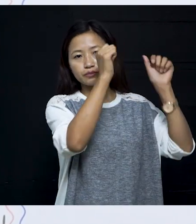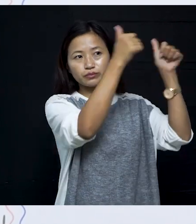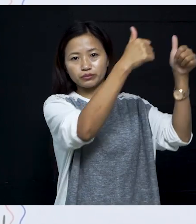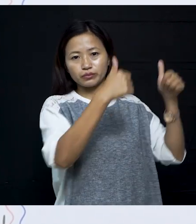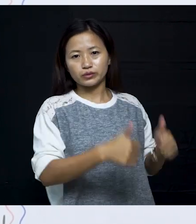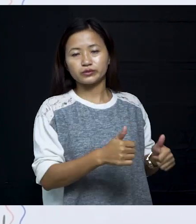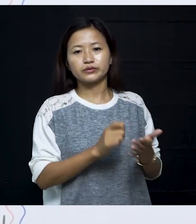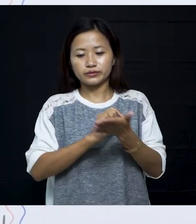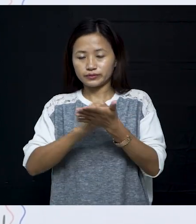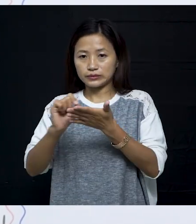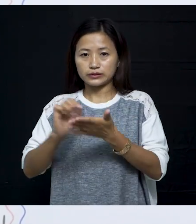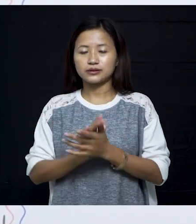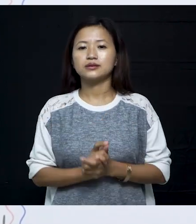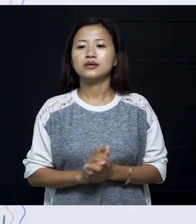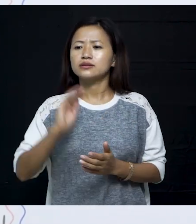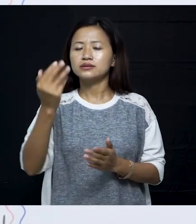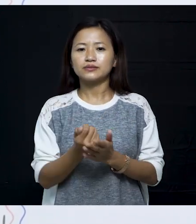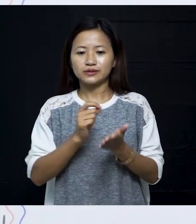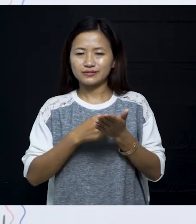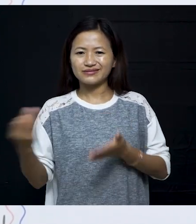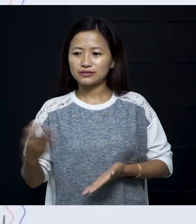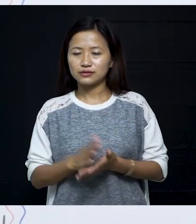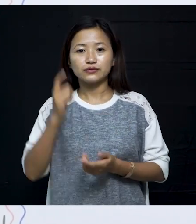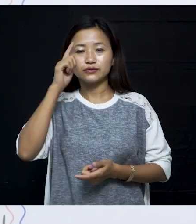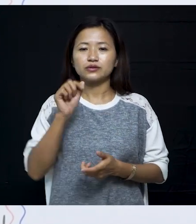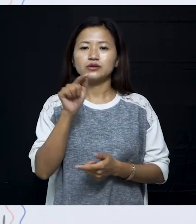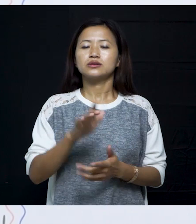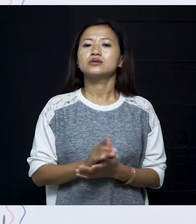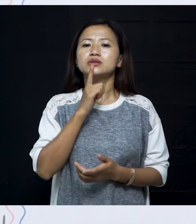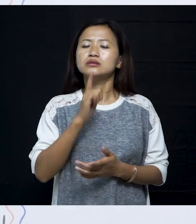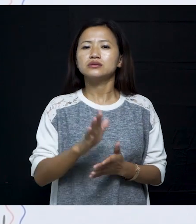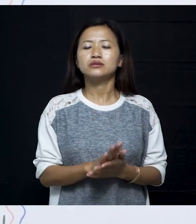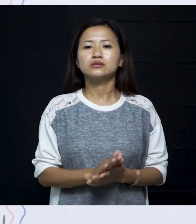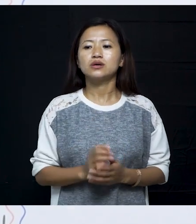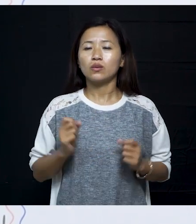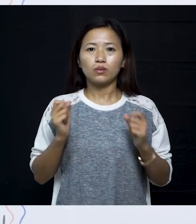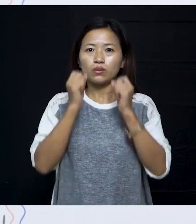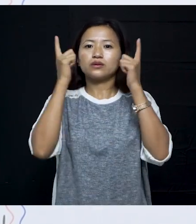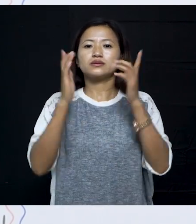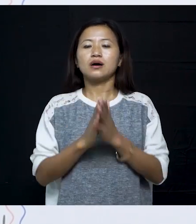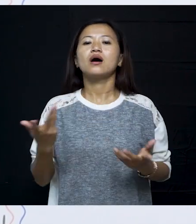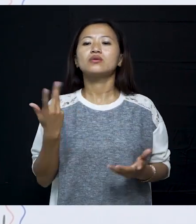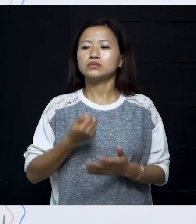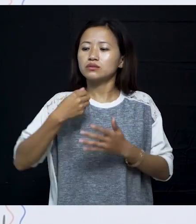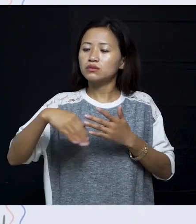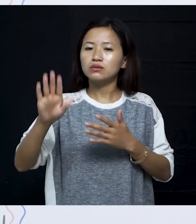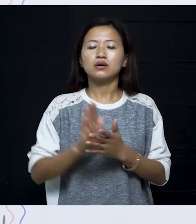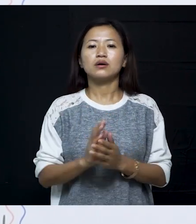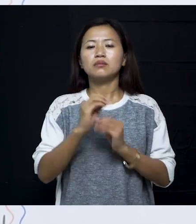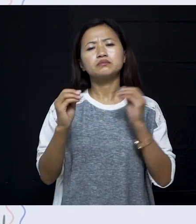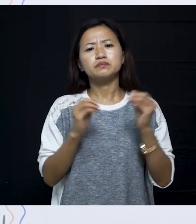And this is something new for you, so I am sure you are wondering as to how to go about with